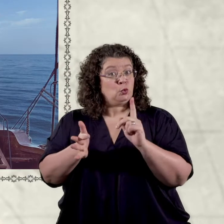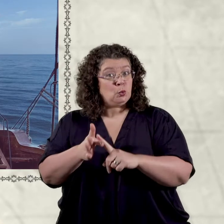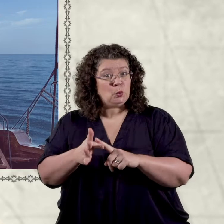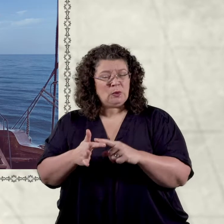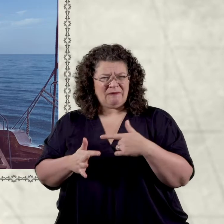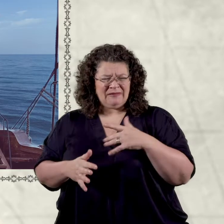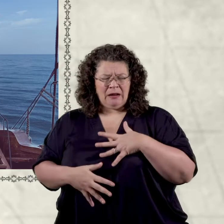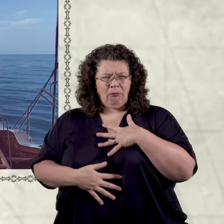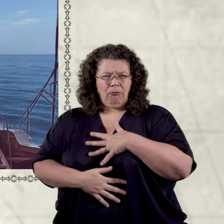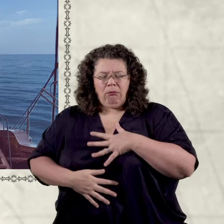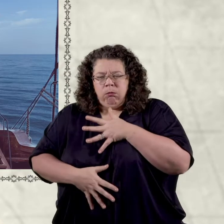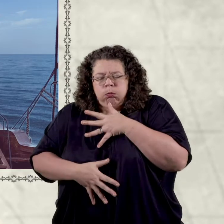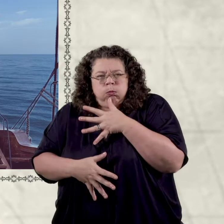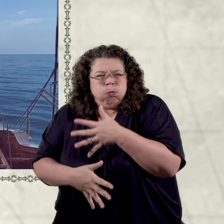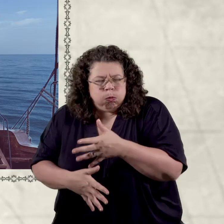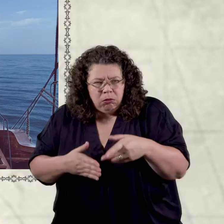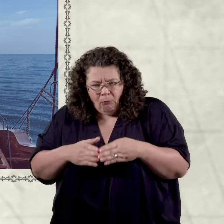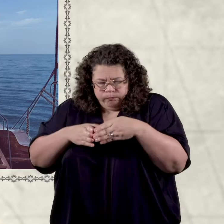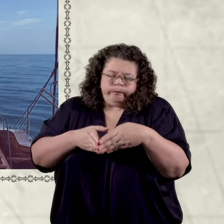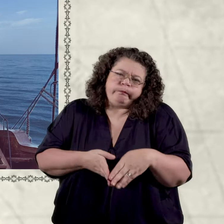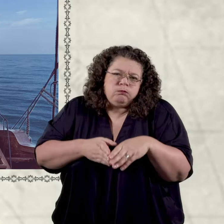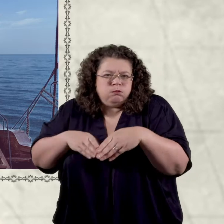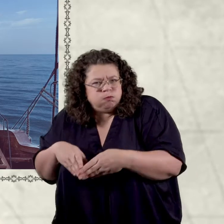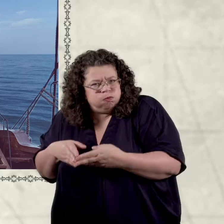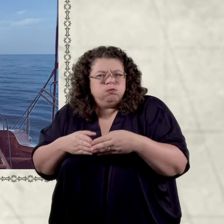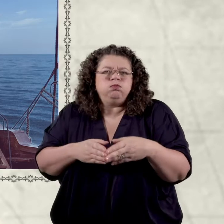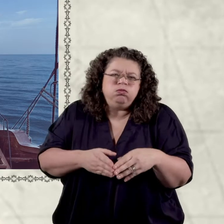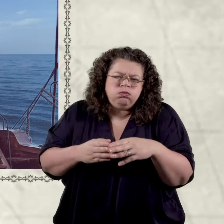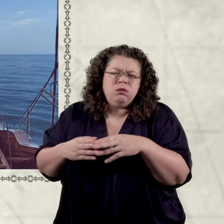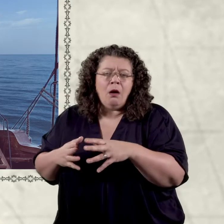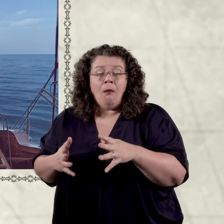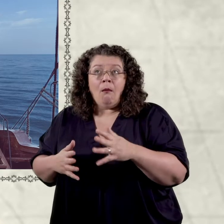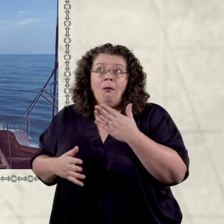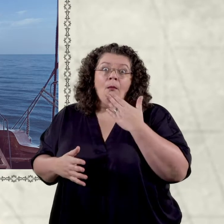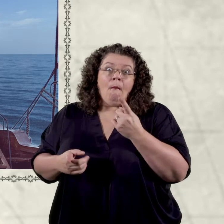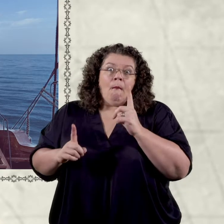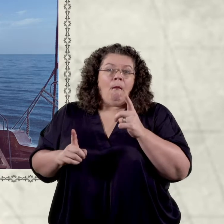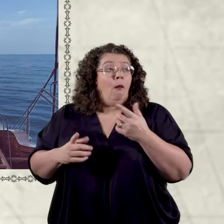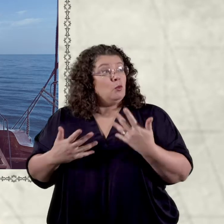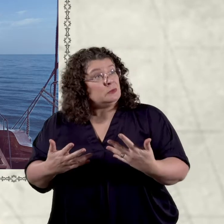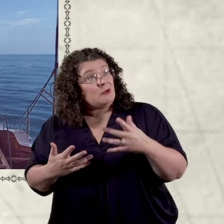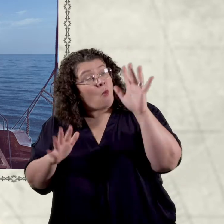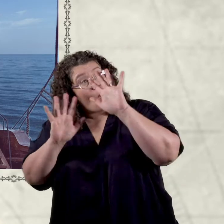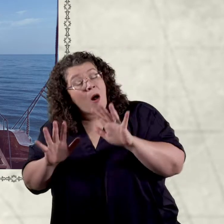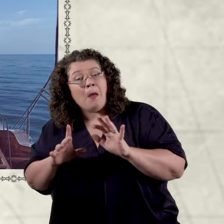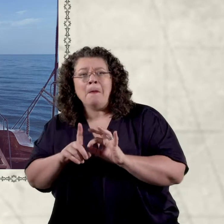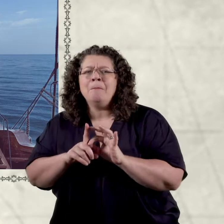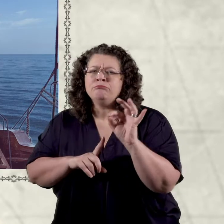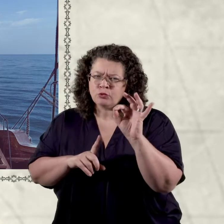1st, and I've been feeling a bit seasick up until now, but thankfully today the weather has improved.